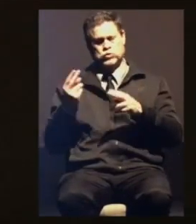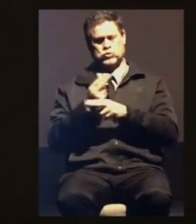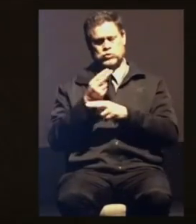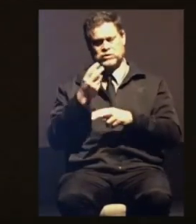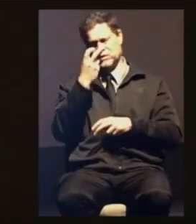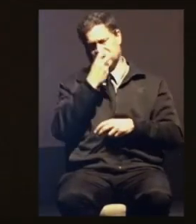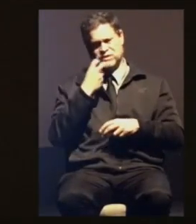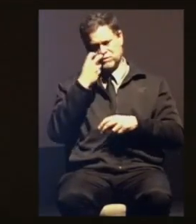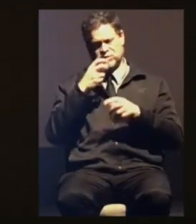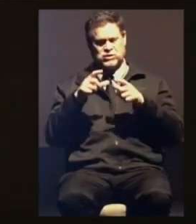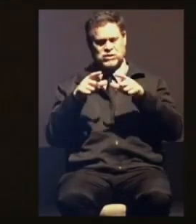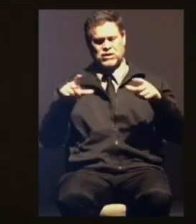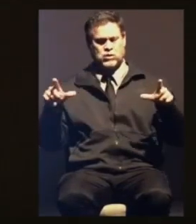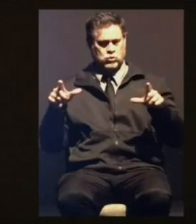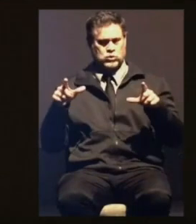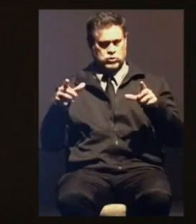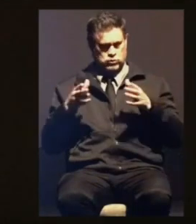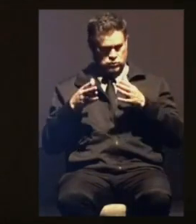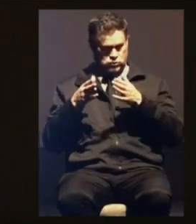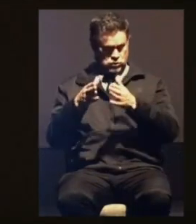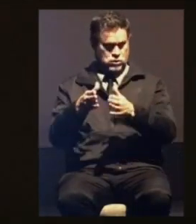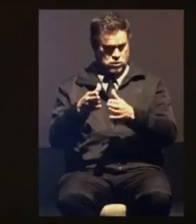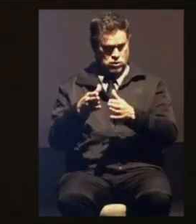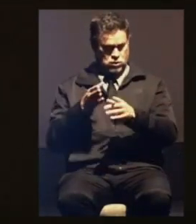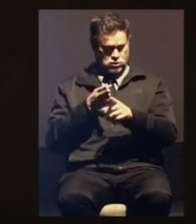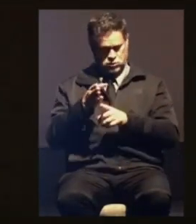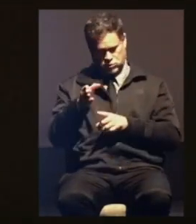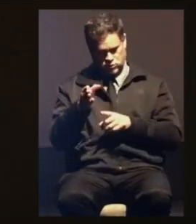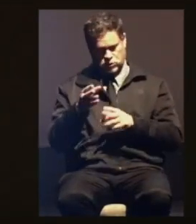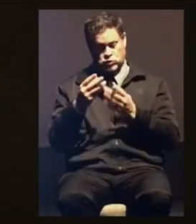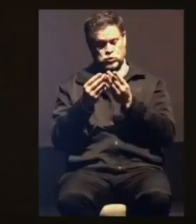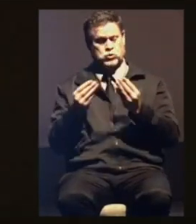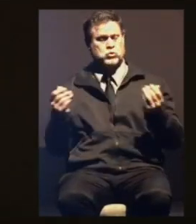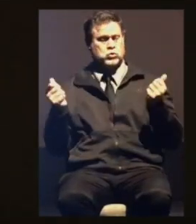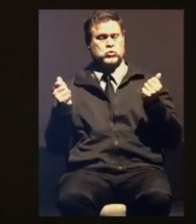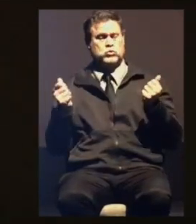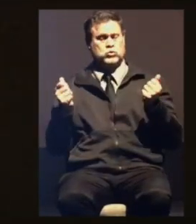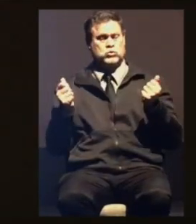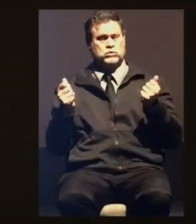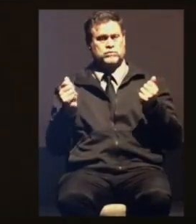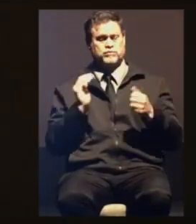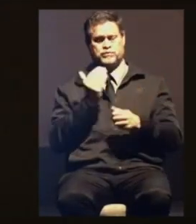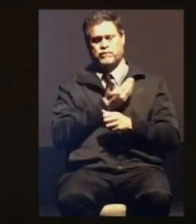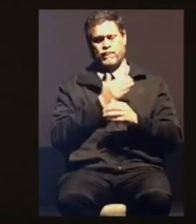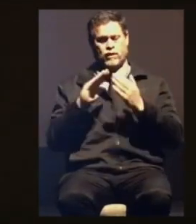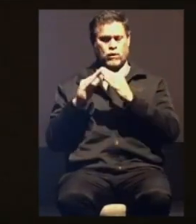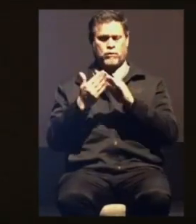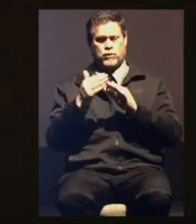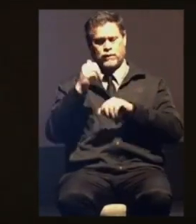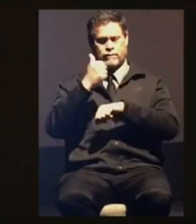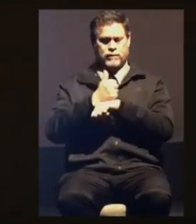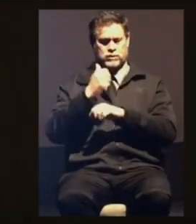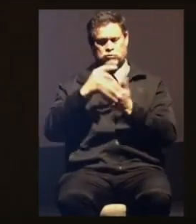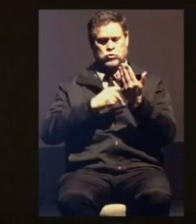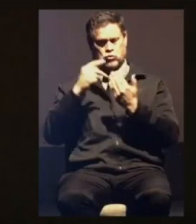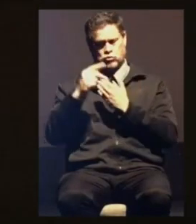speech-language pathologists. So some solutions to this has been our community-based programs that Lisa